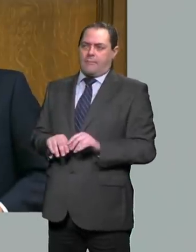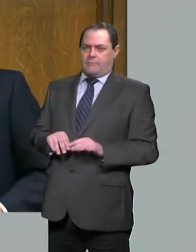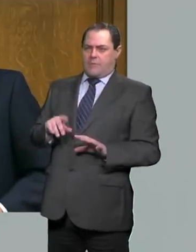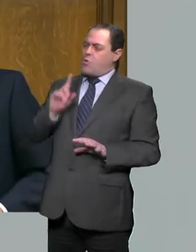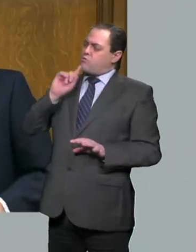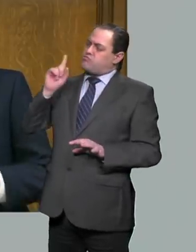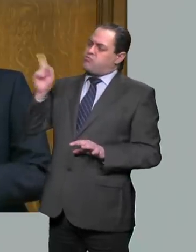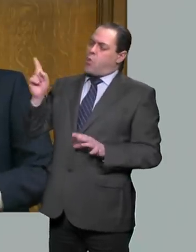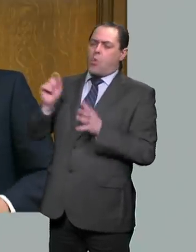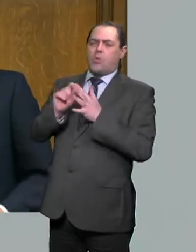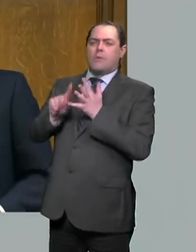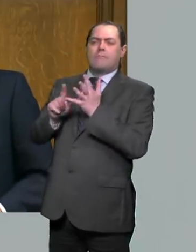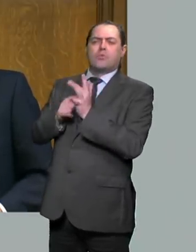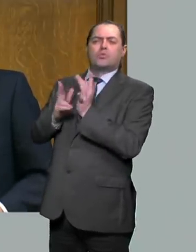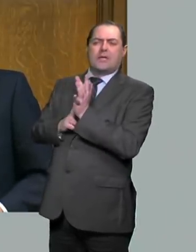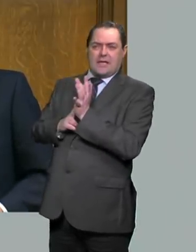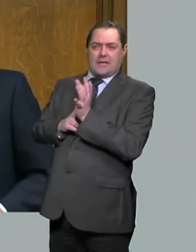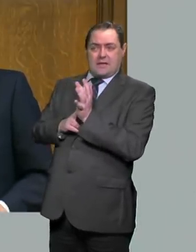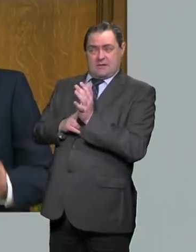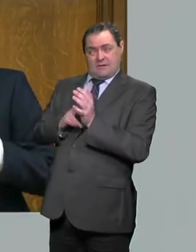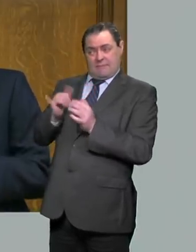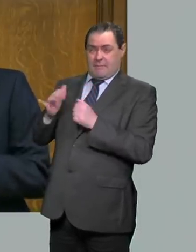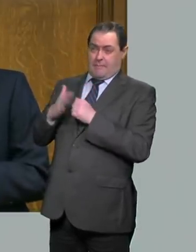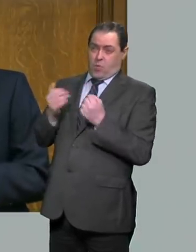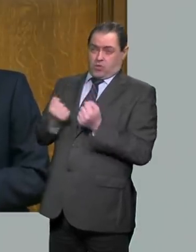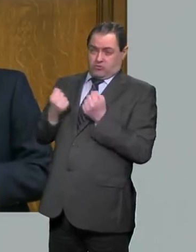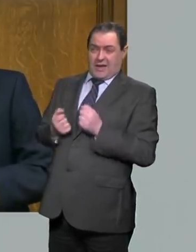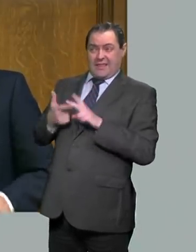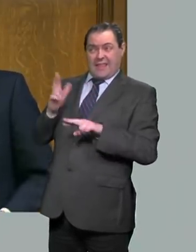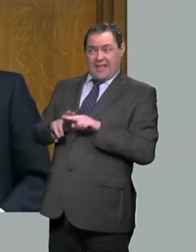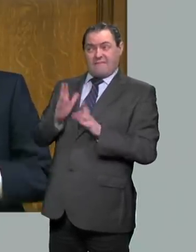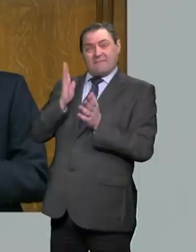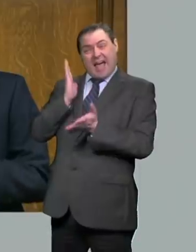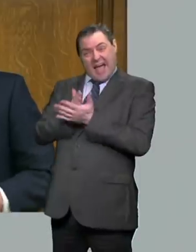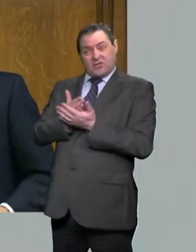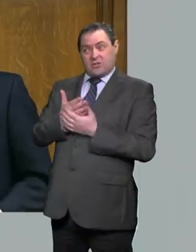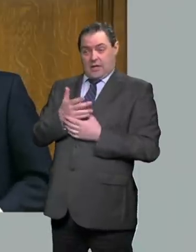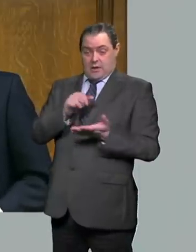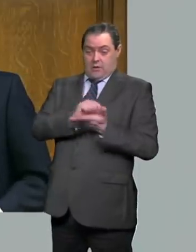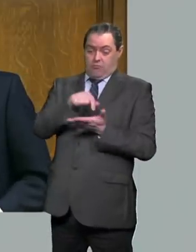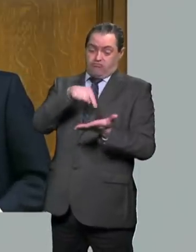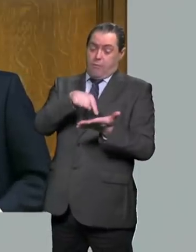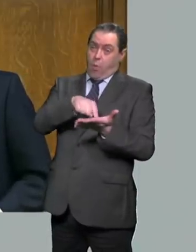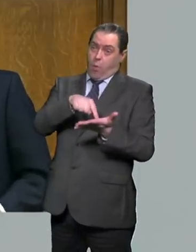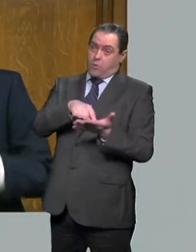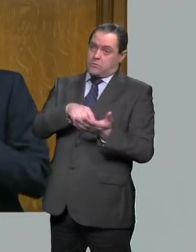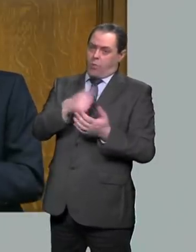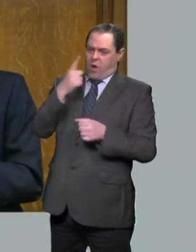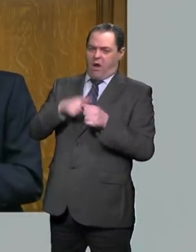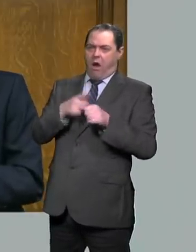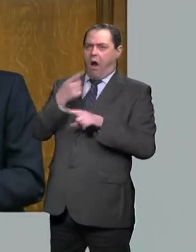Putin of late would surely have carried more bite if he'd actually used the 18 months since publication of the Russia report